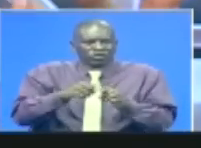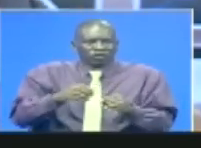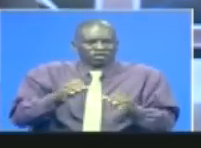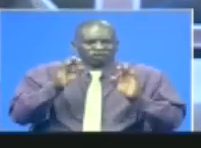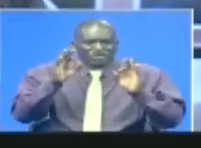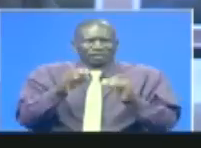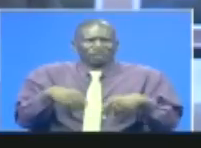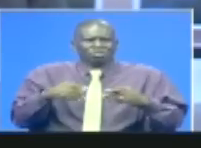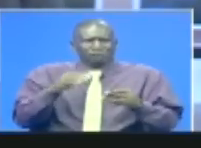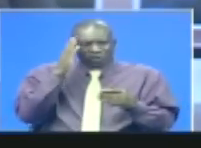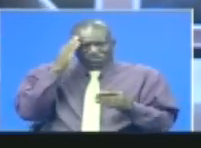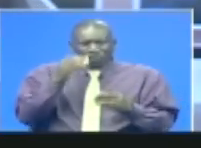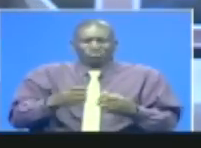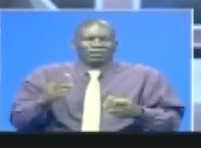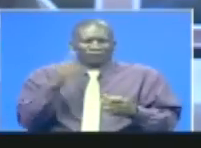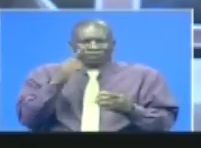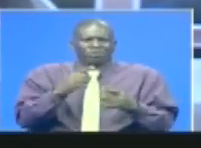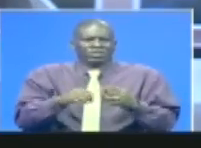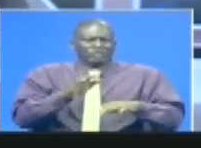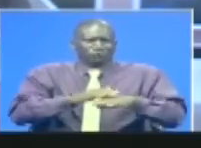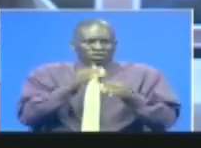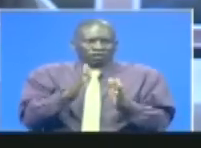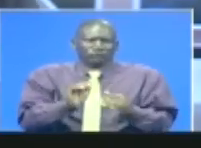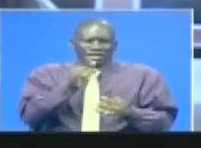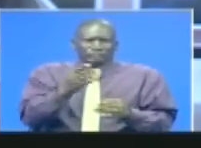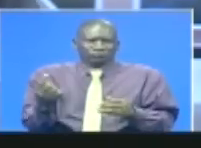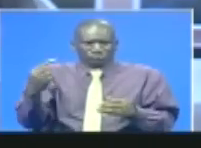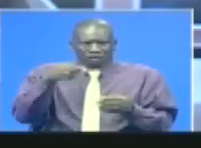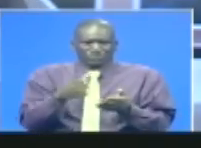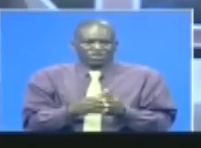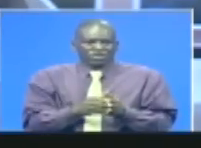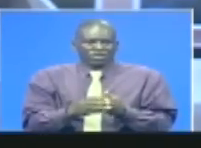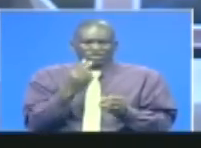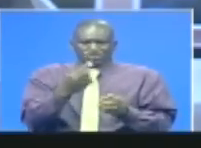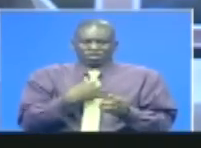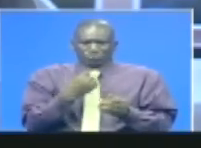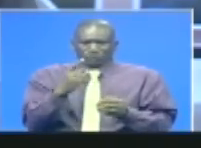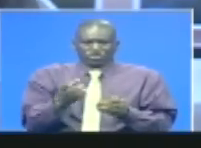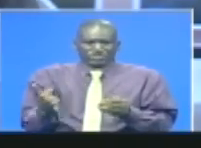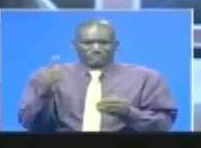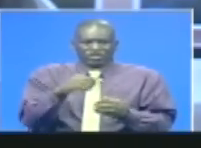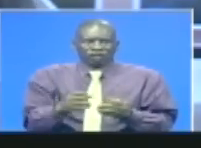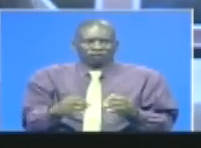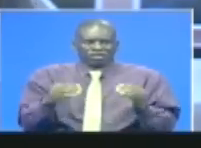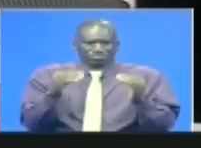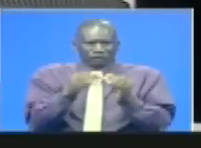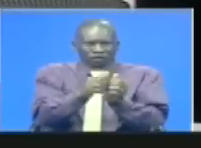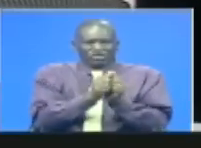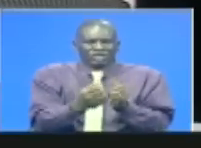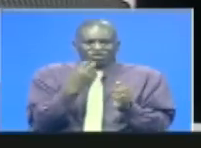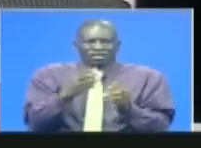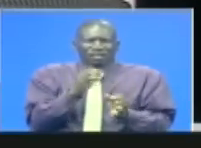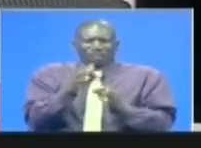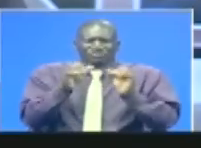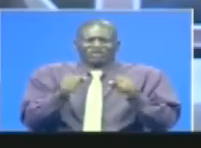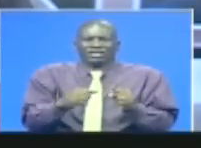Guys will think you're arrogant. But I'm a nice guy. Ask him to come along. See me one of these days, let's pop together and let's see whether he will